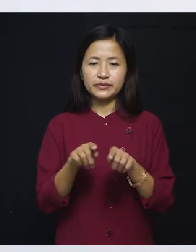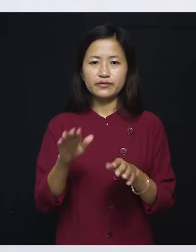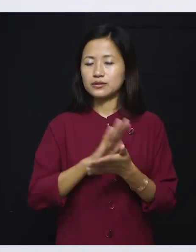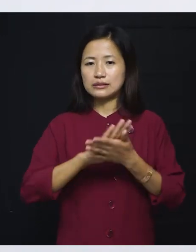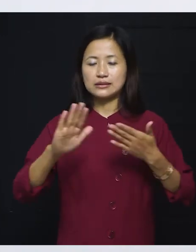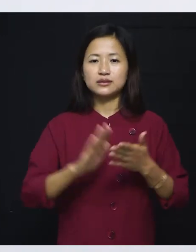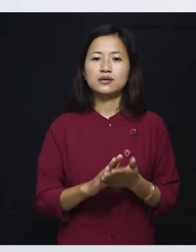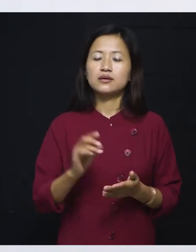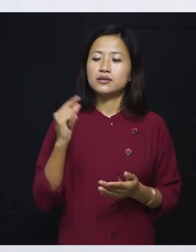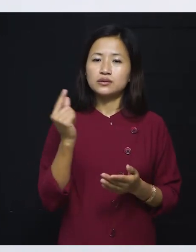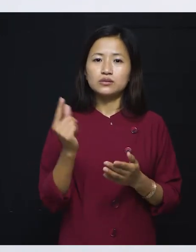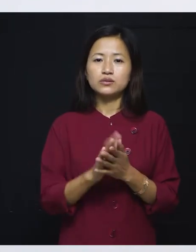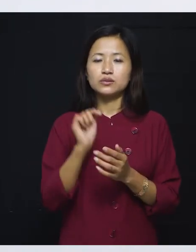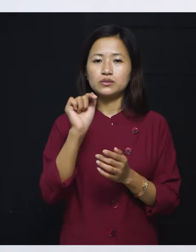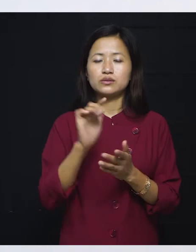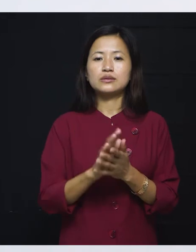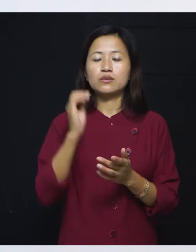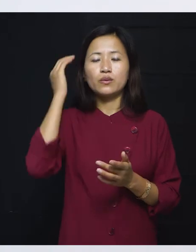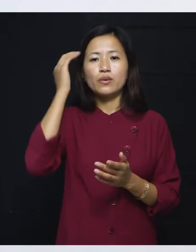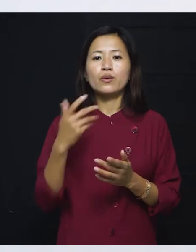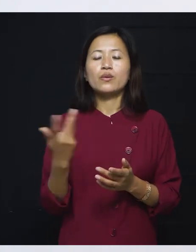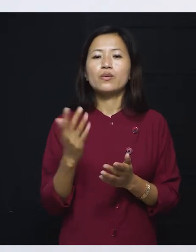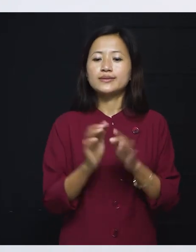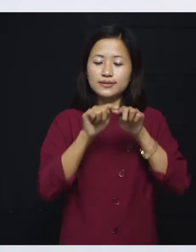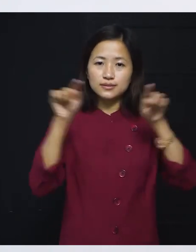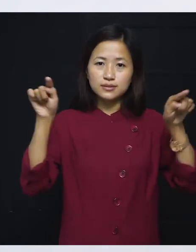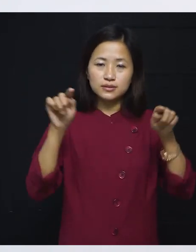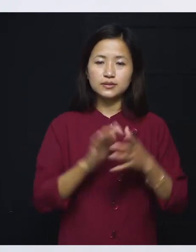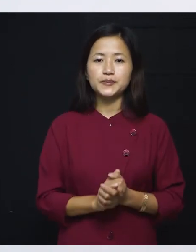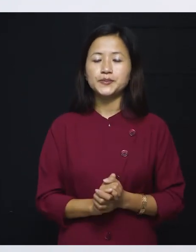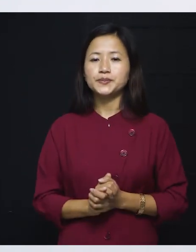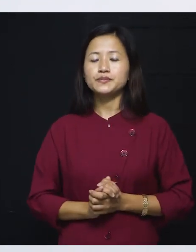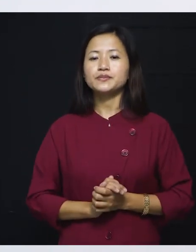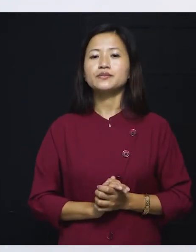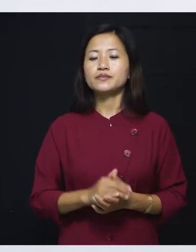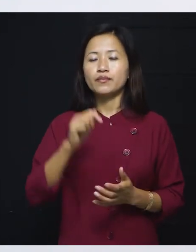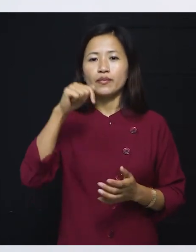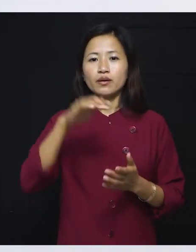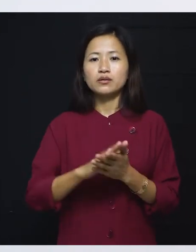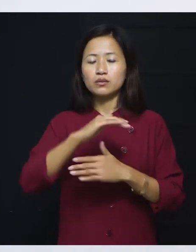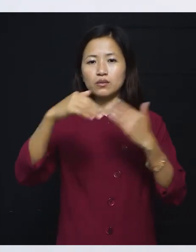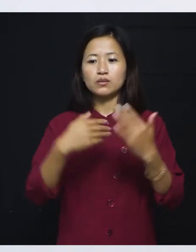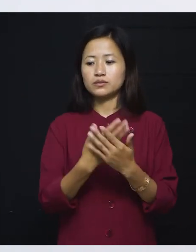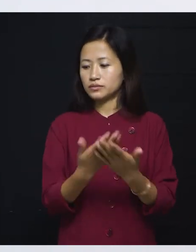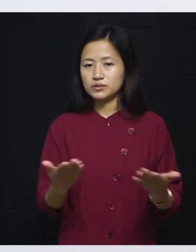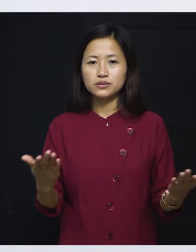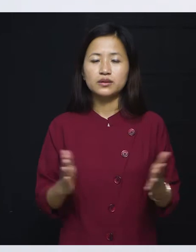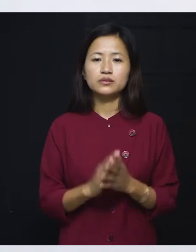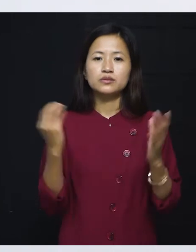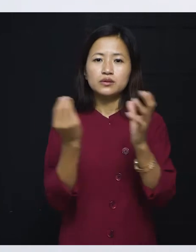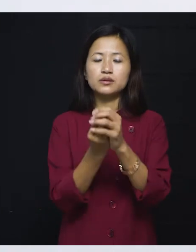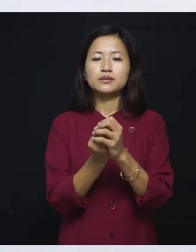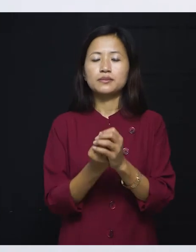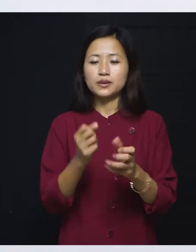clear unless you know what is a sentence, okay? So the whole thing here together